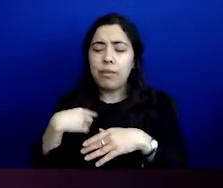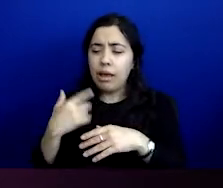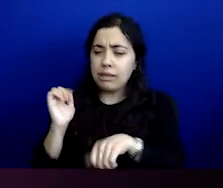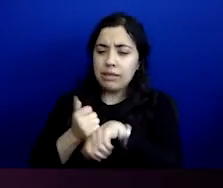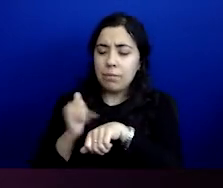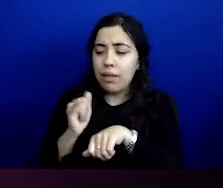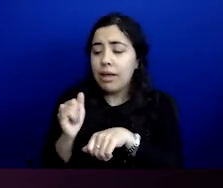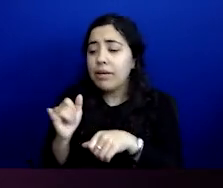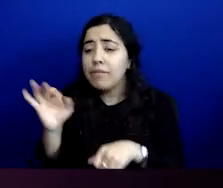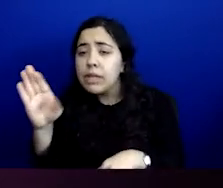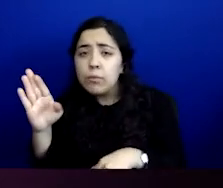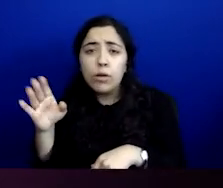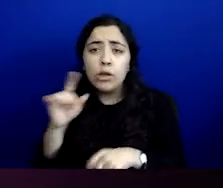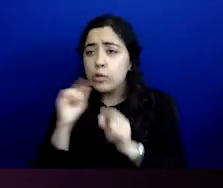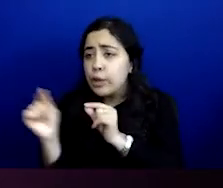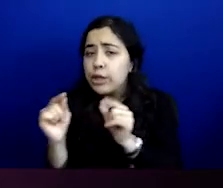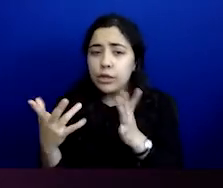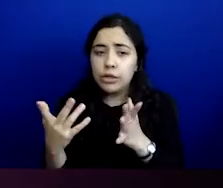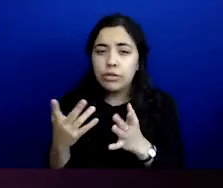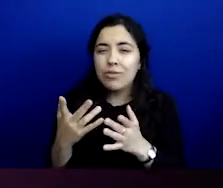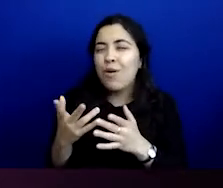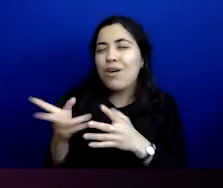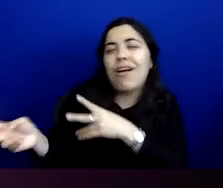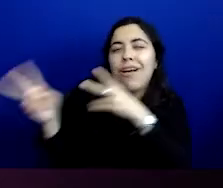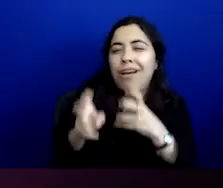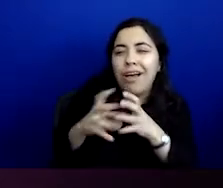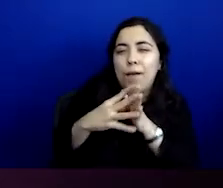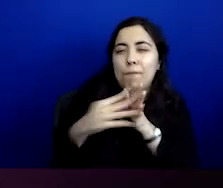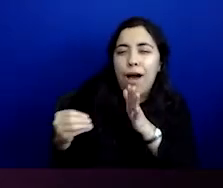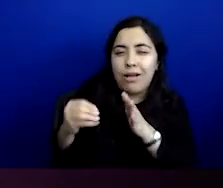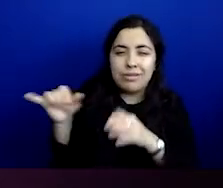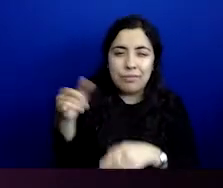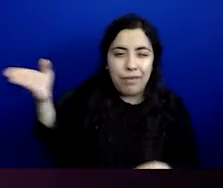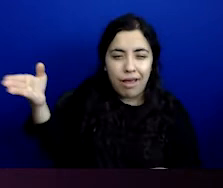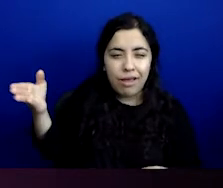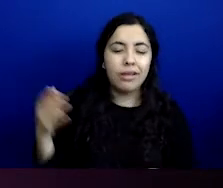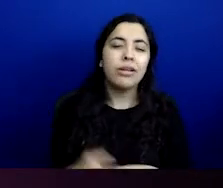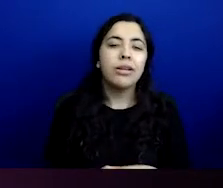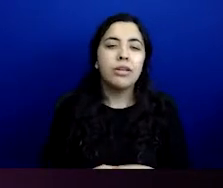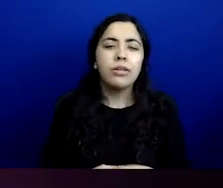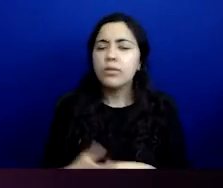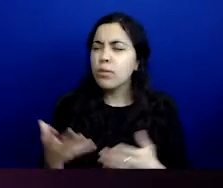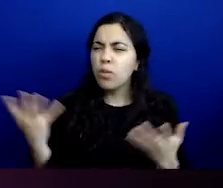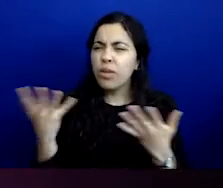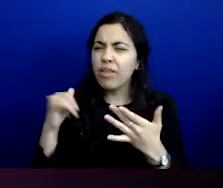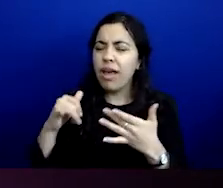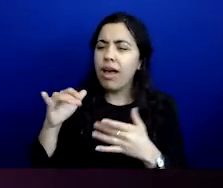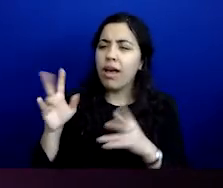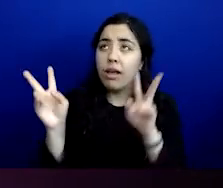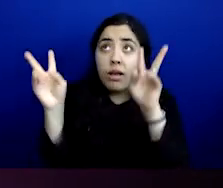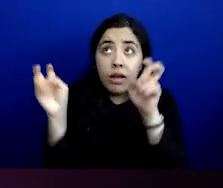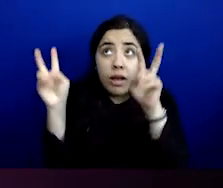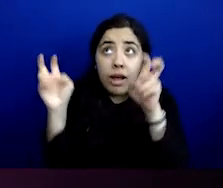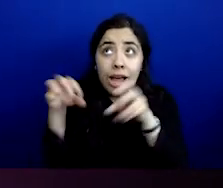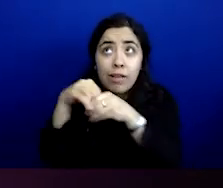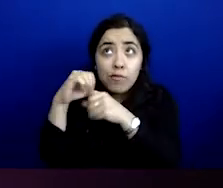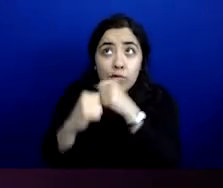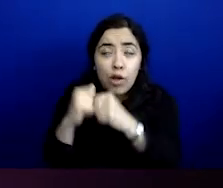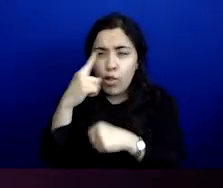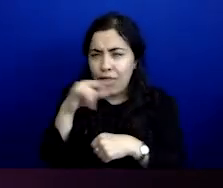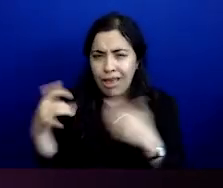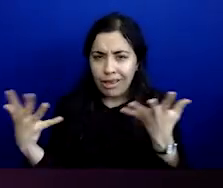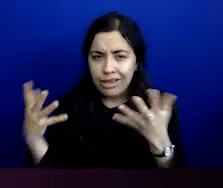right? And then from there, that's kind of where you go. So what does that core web infrastructure look like, or that core infrastructure look like in